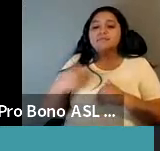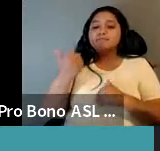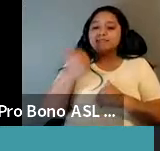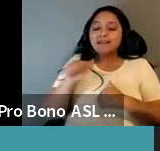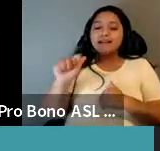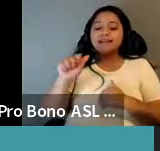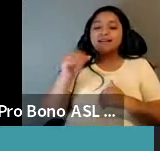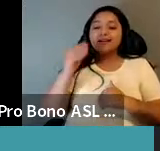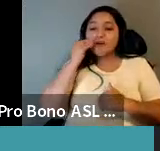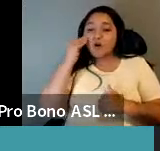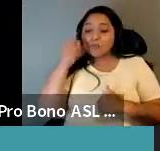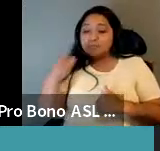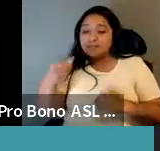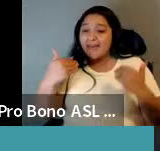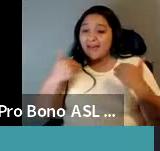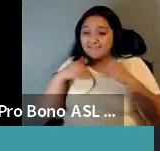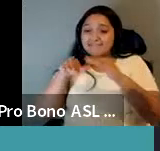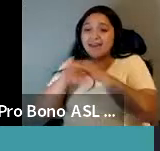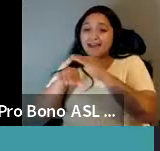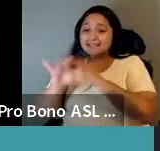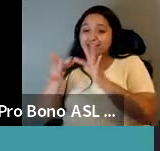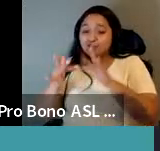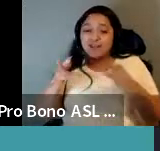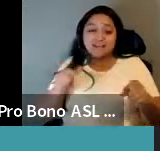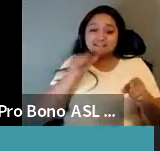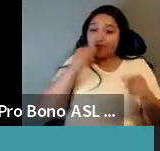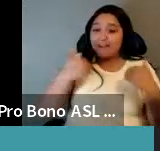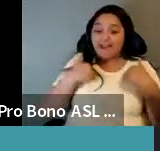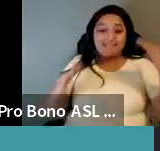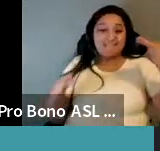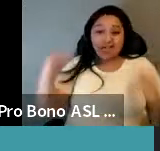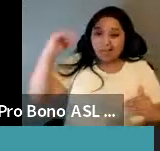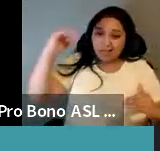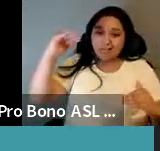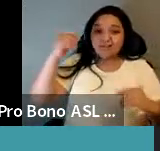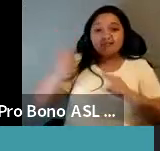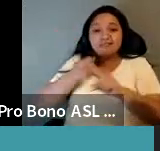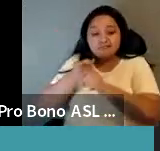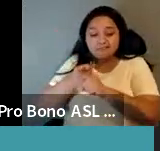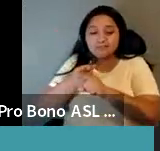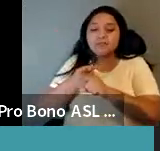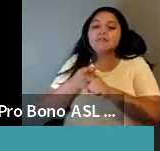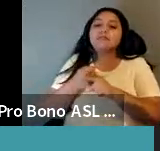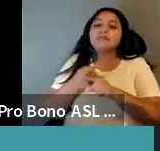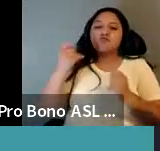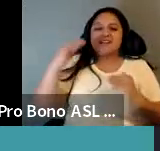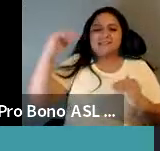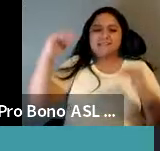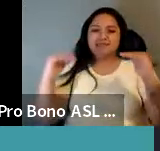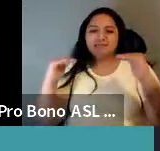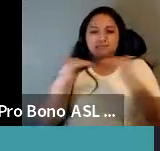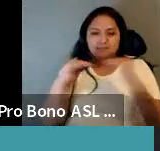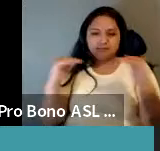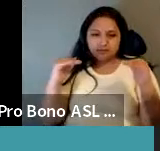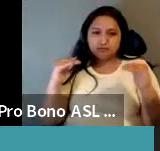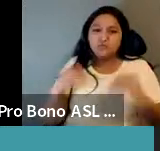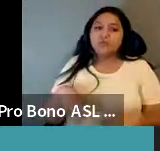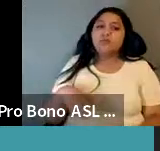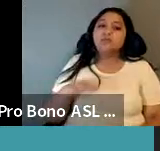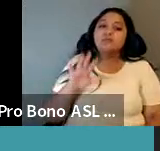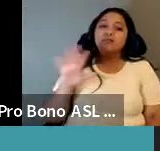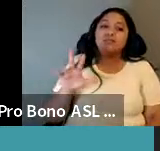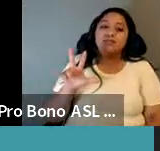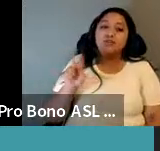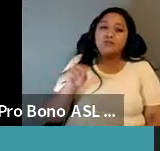and households that do not. In Los Angeles County, and particularly in the second district, as many as 30% of our